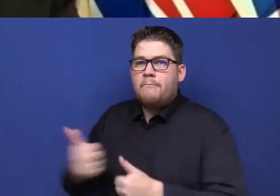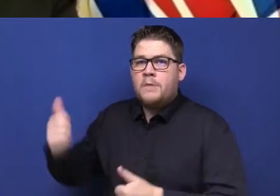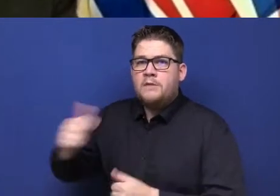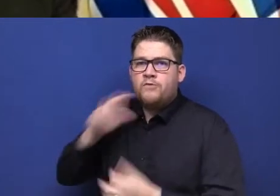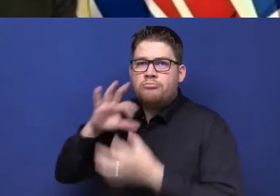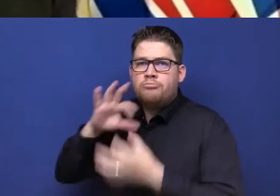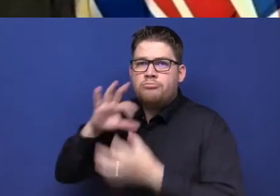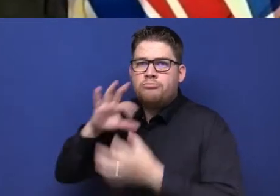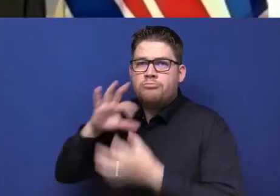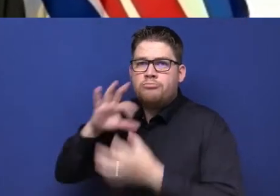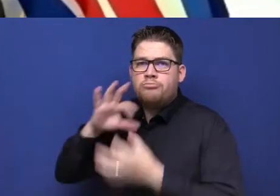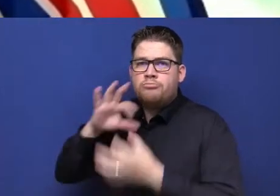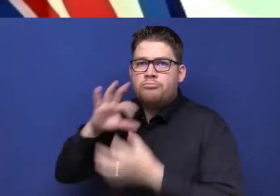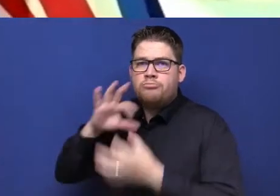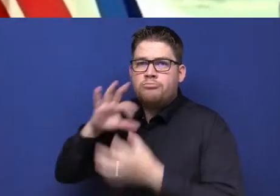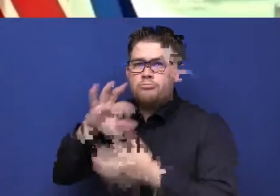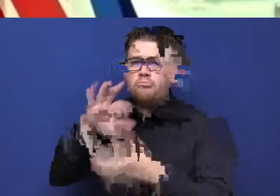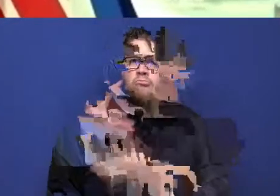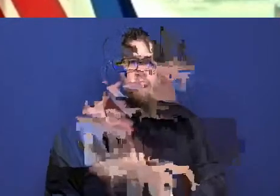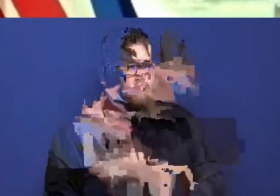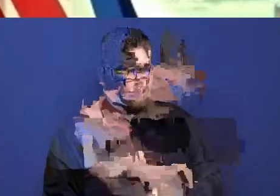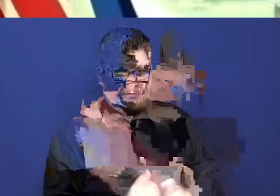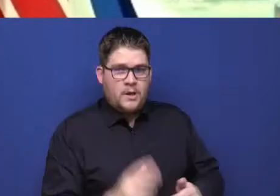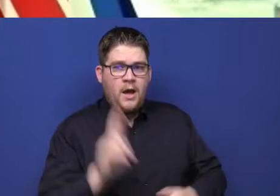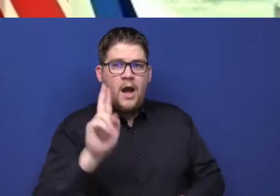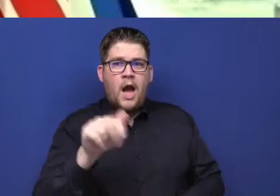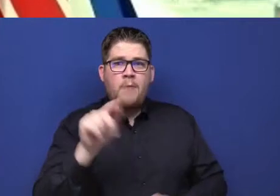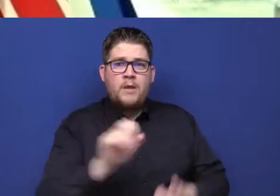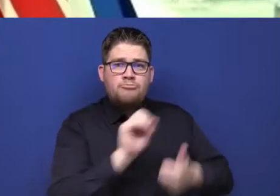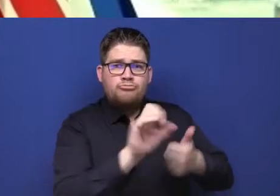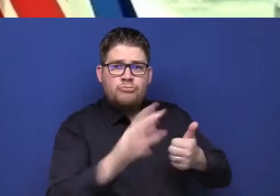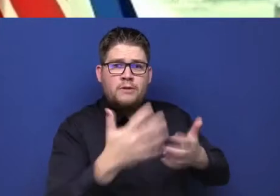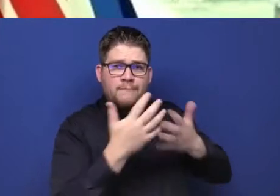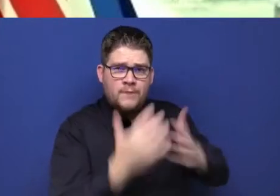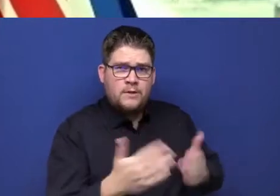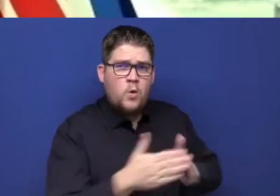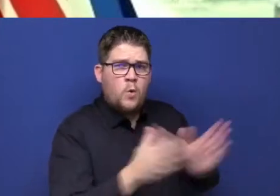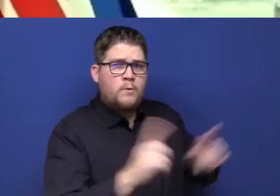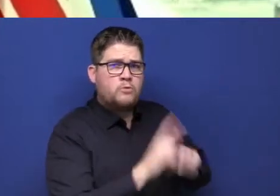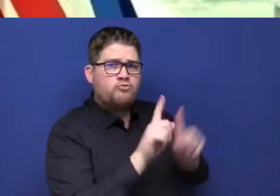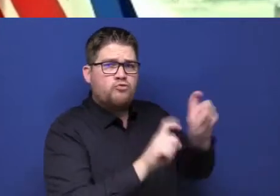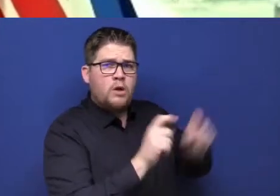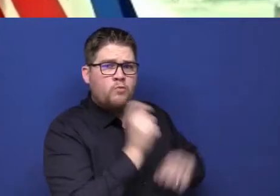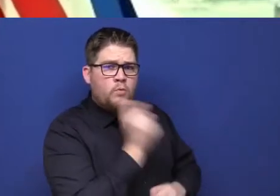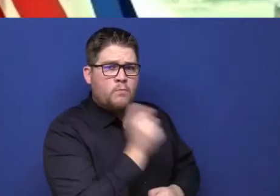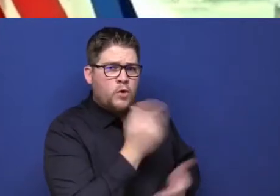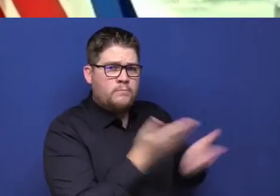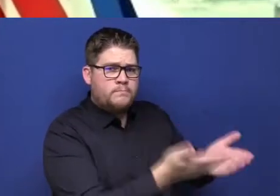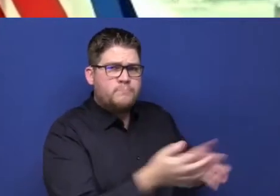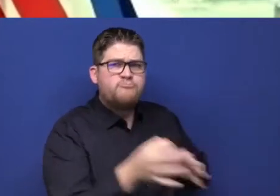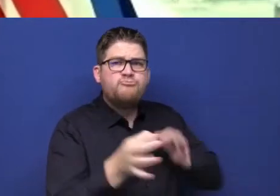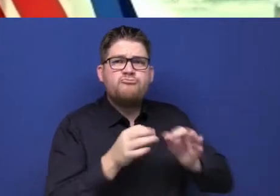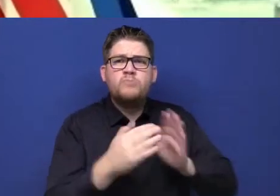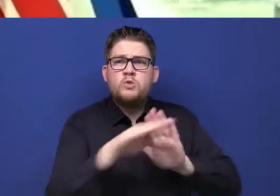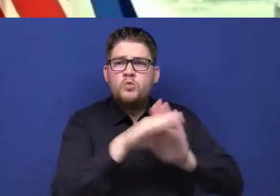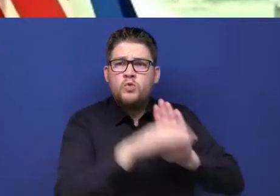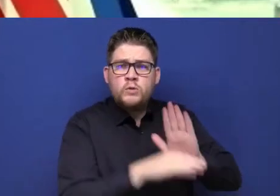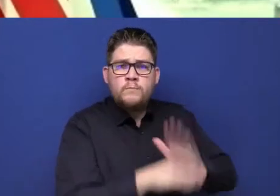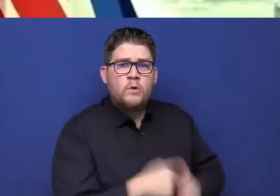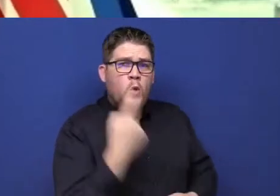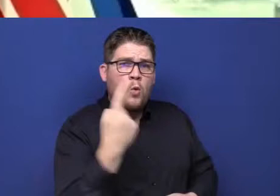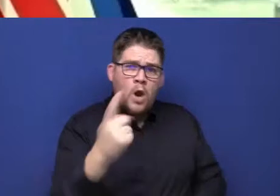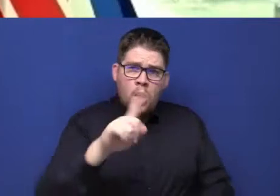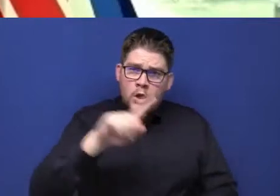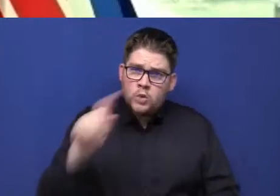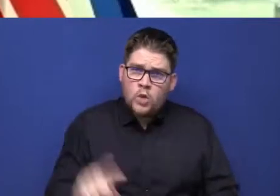one question and one follow-up today. Our first question comes from Derek Penner with Vancouver Sun. Derek, please go ahead. Hi,